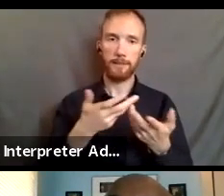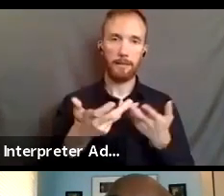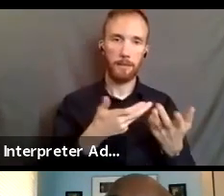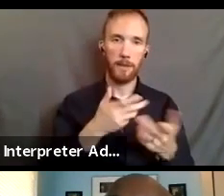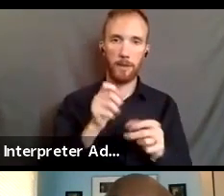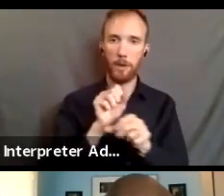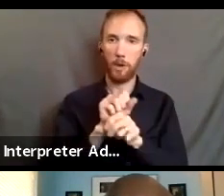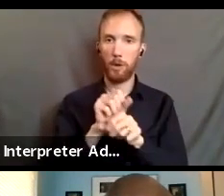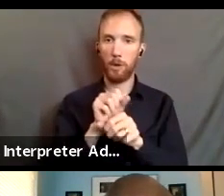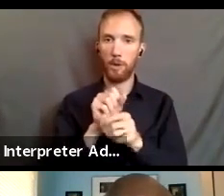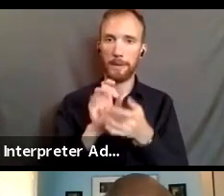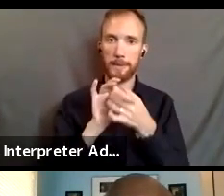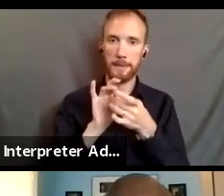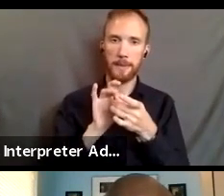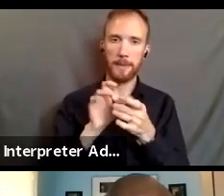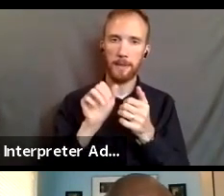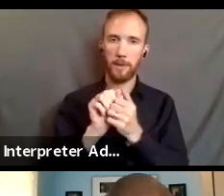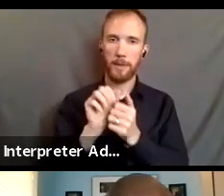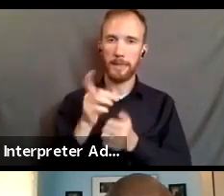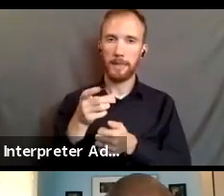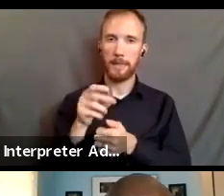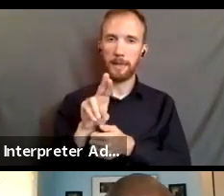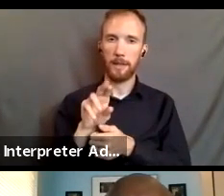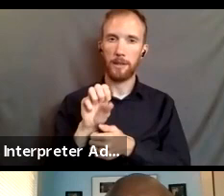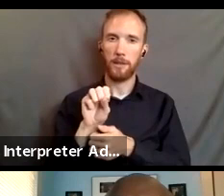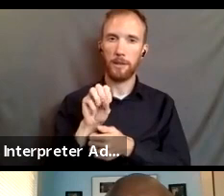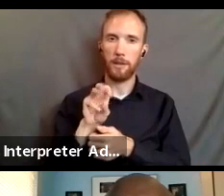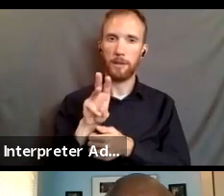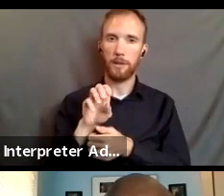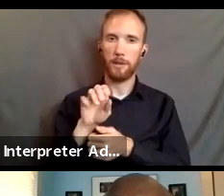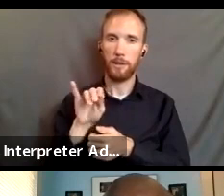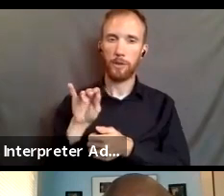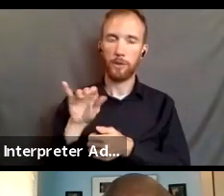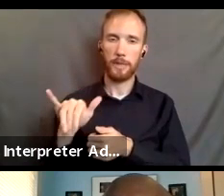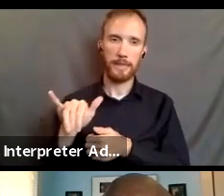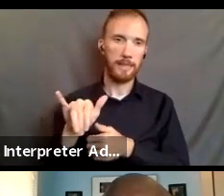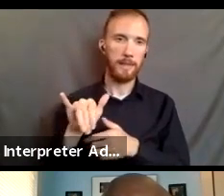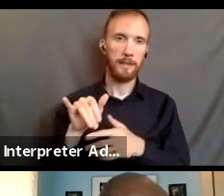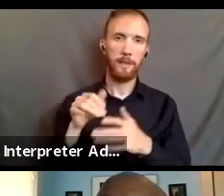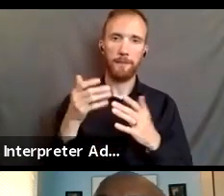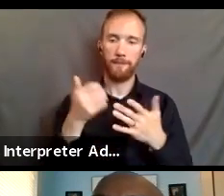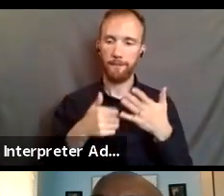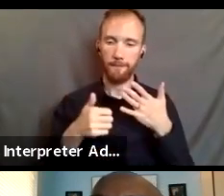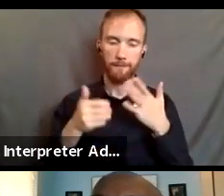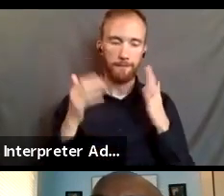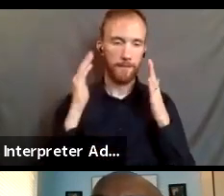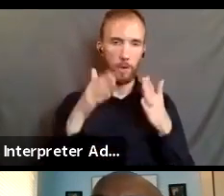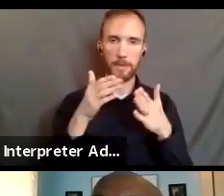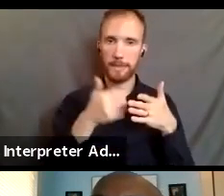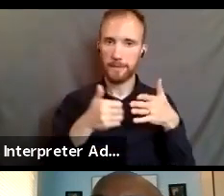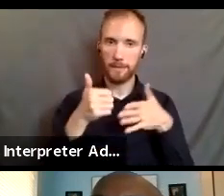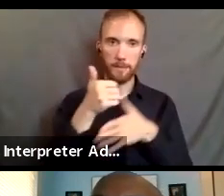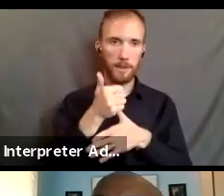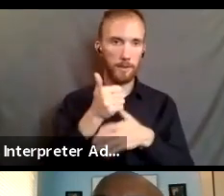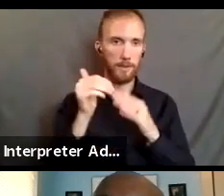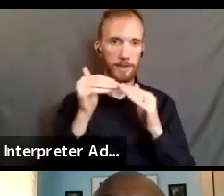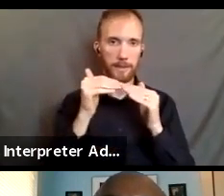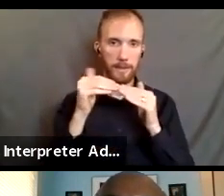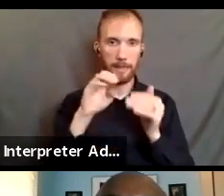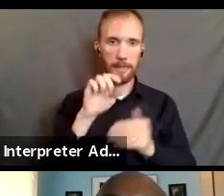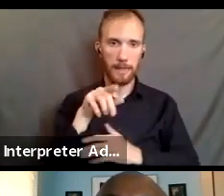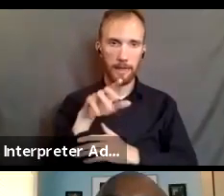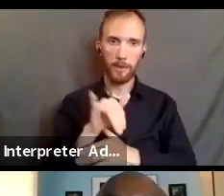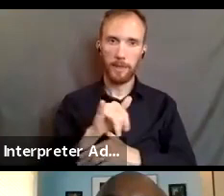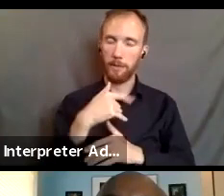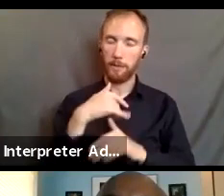really putting a prioritization around equity uh you know really made this uh a much stronger plan than in the 16 years that i've been here and i think